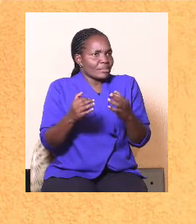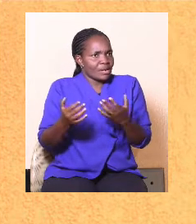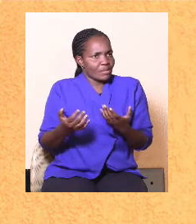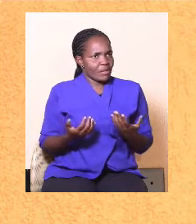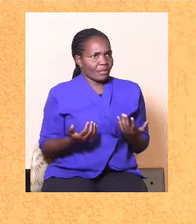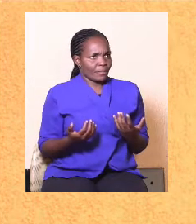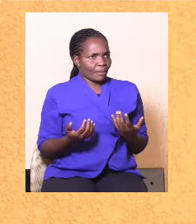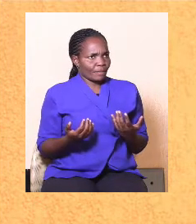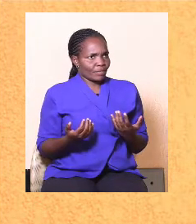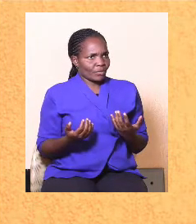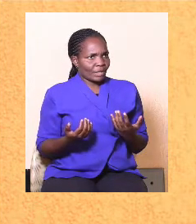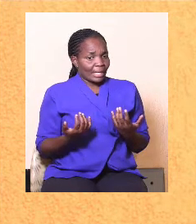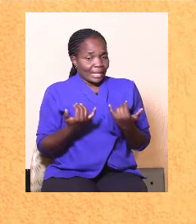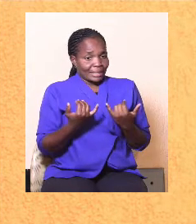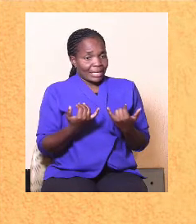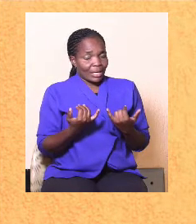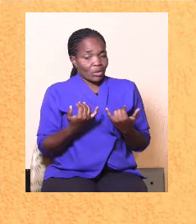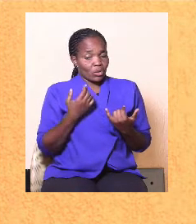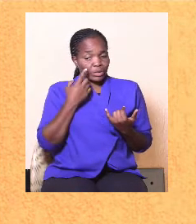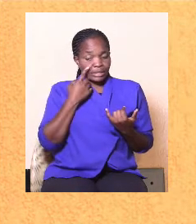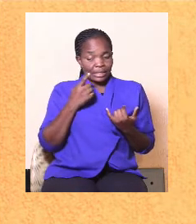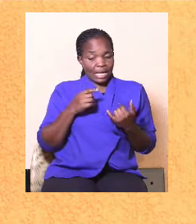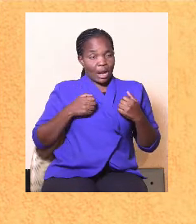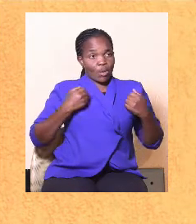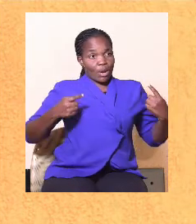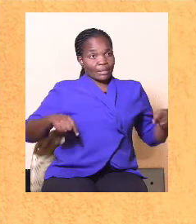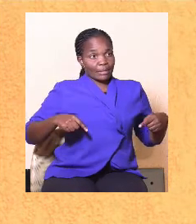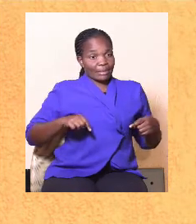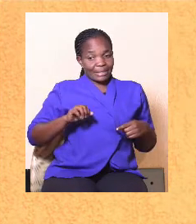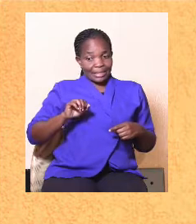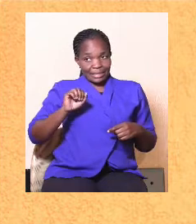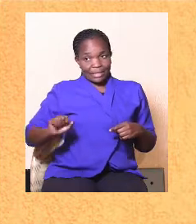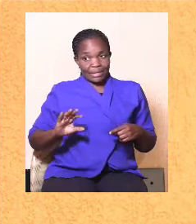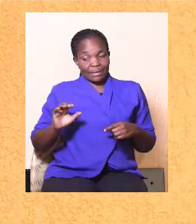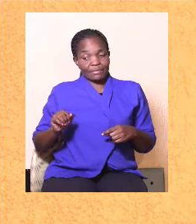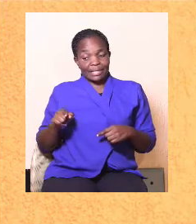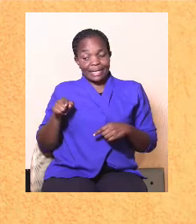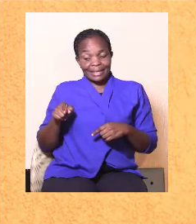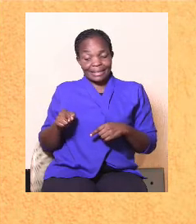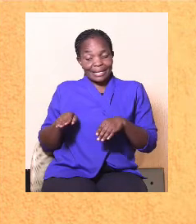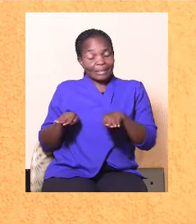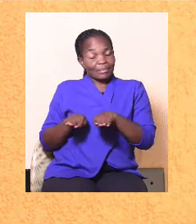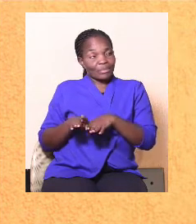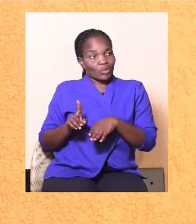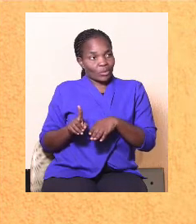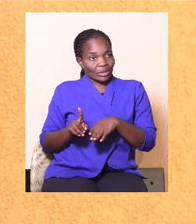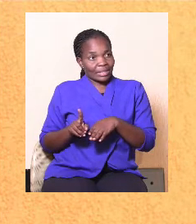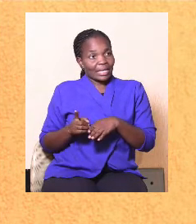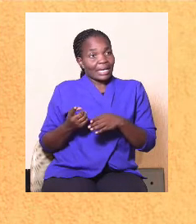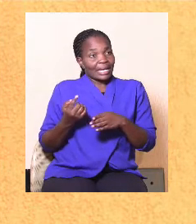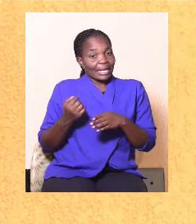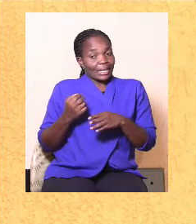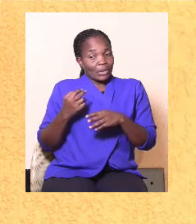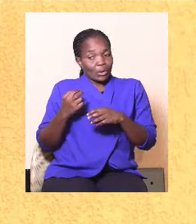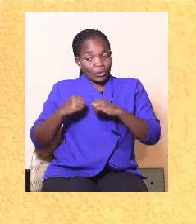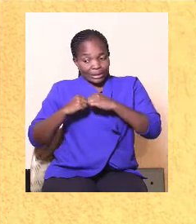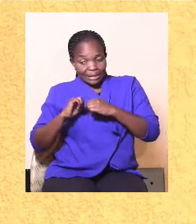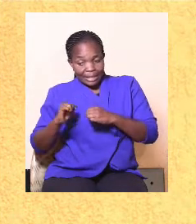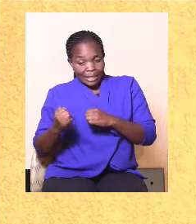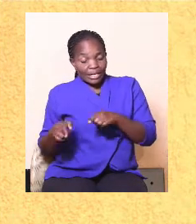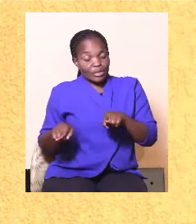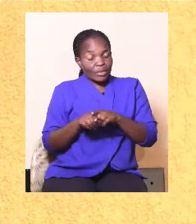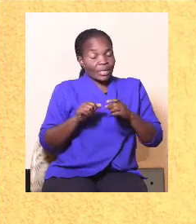are witnessing next door to us in South Africa, where the rand is tumbling, and I think that also affects our currency. I